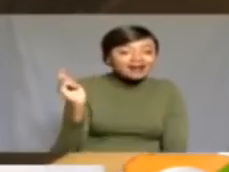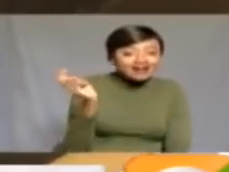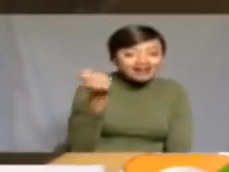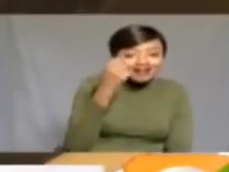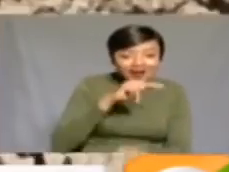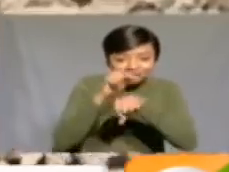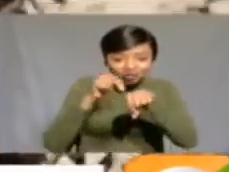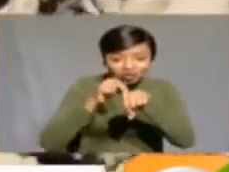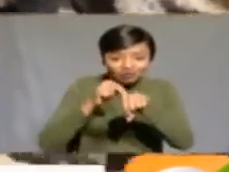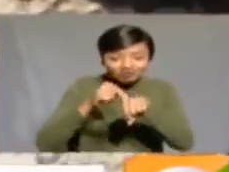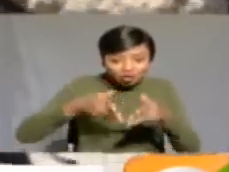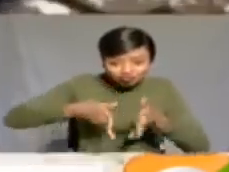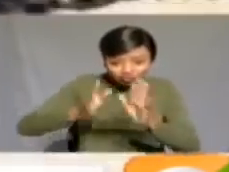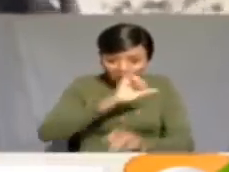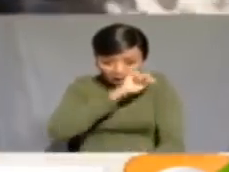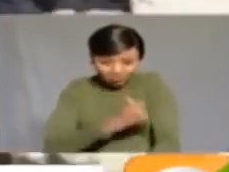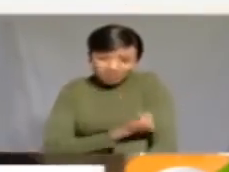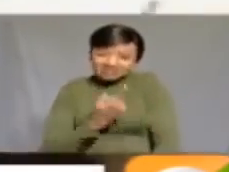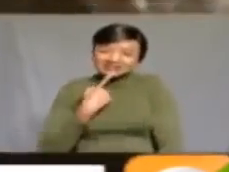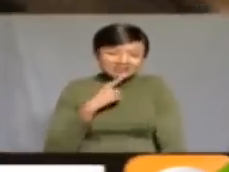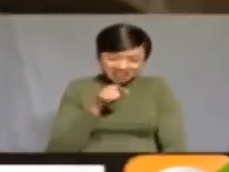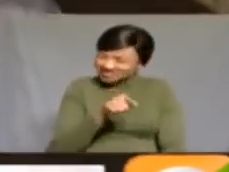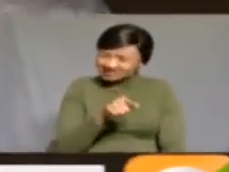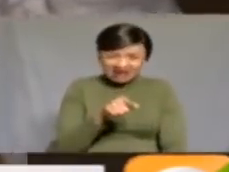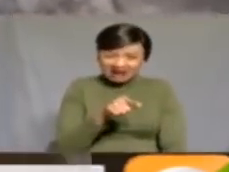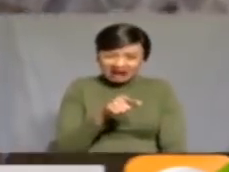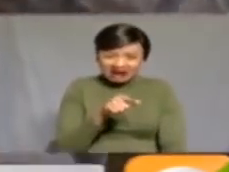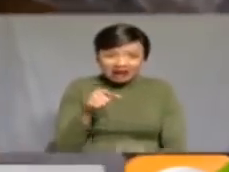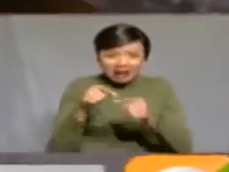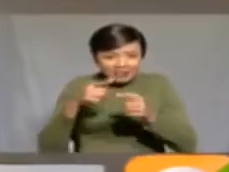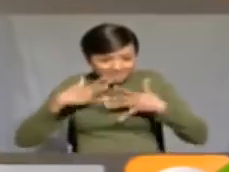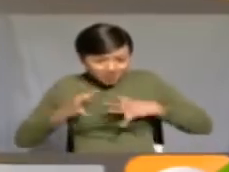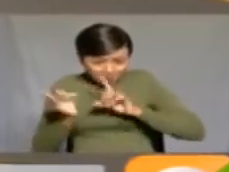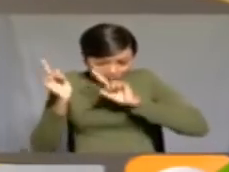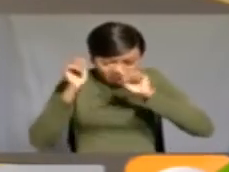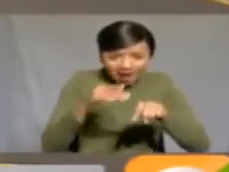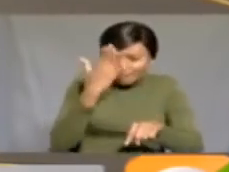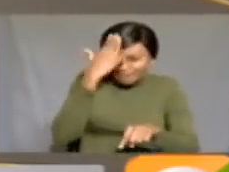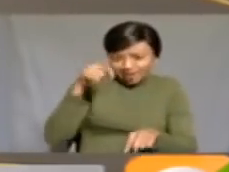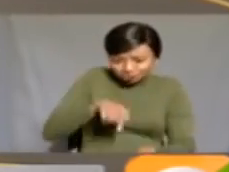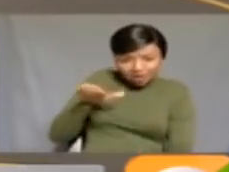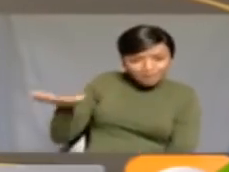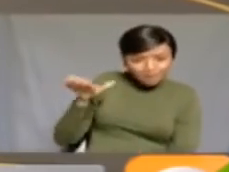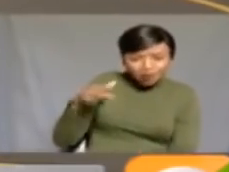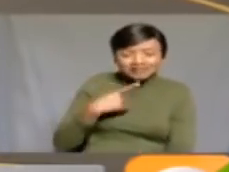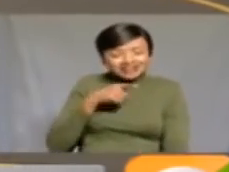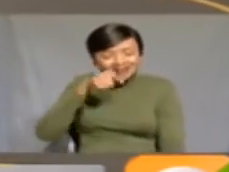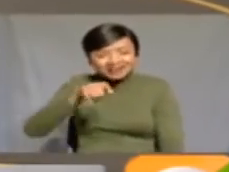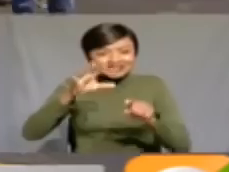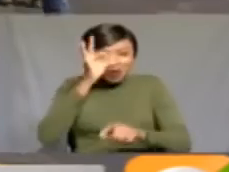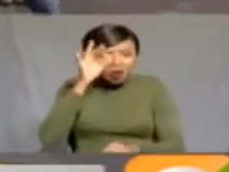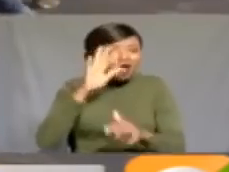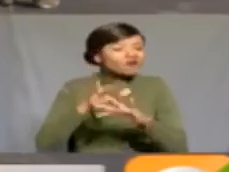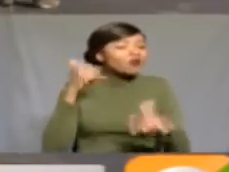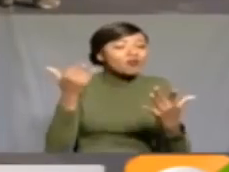media. But that has since been disputed by engineers who visited the site on early Monday, who cited that the damage was as a